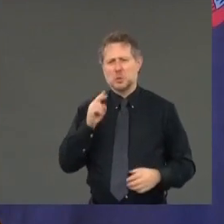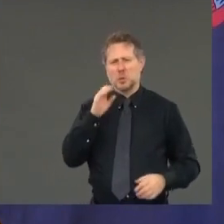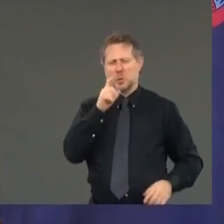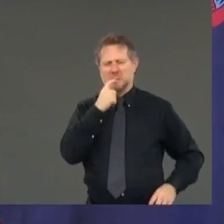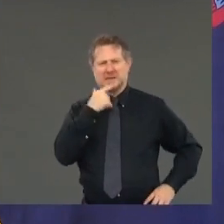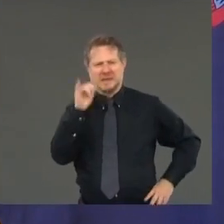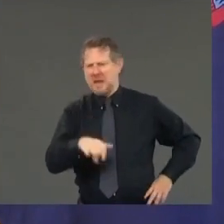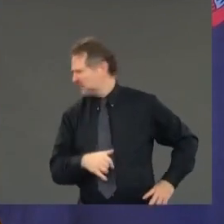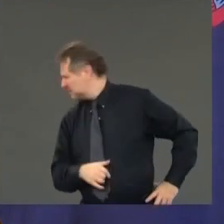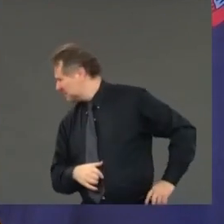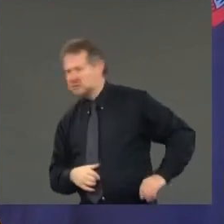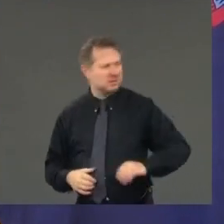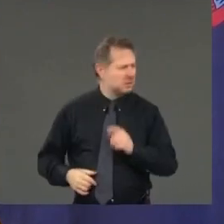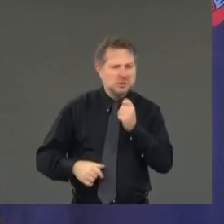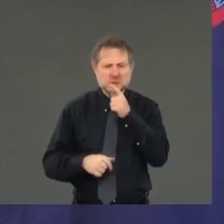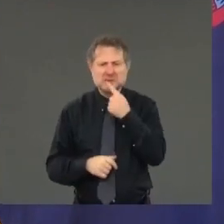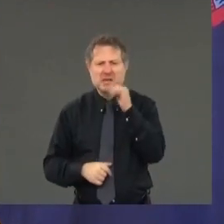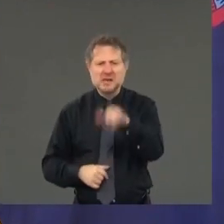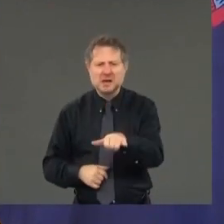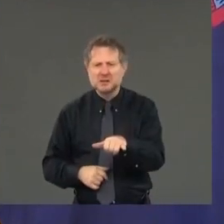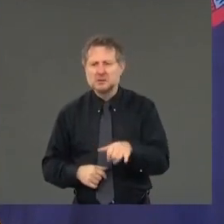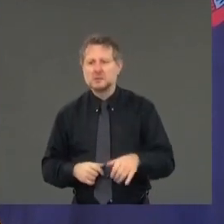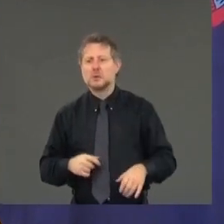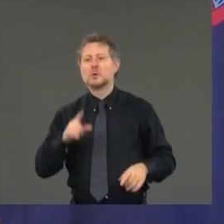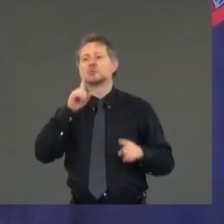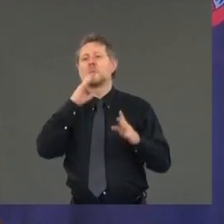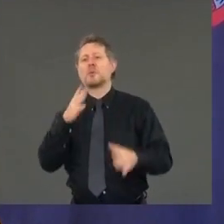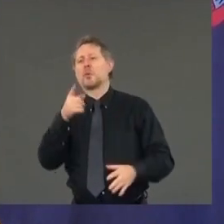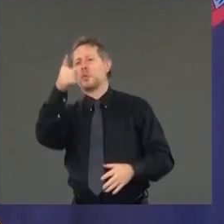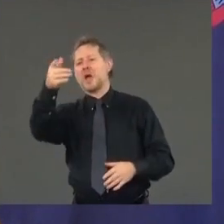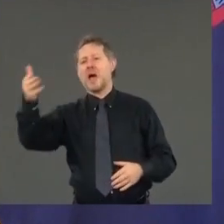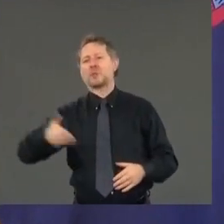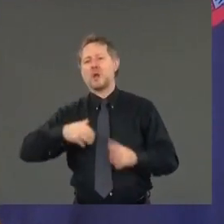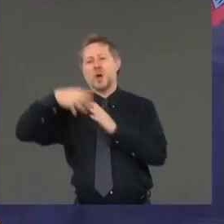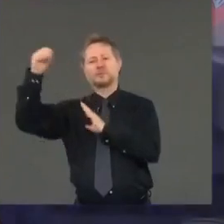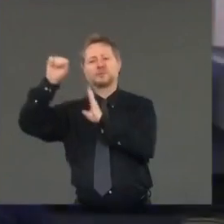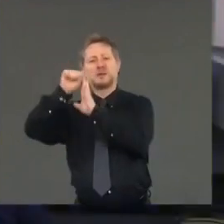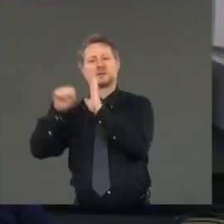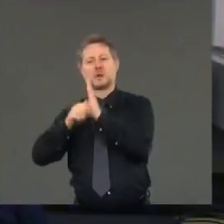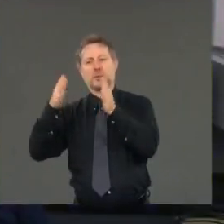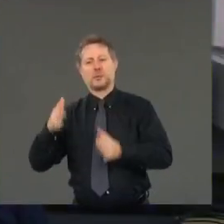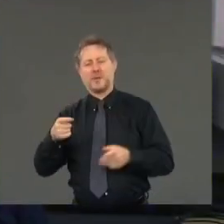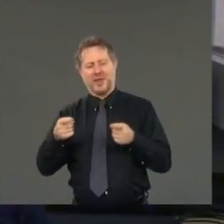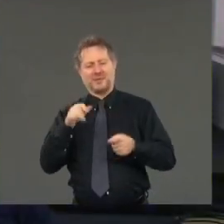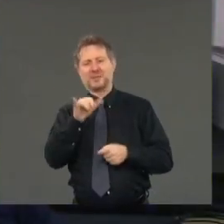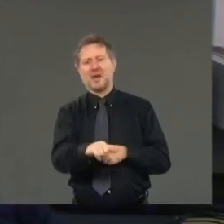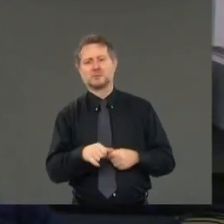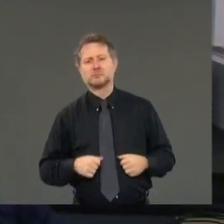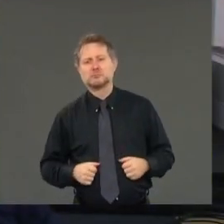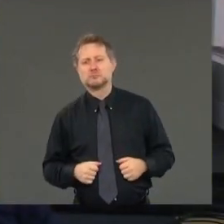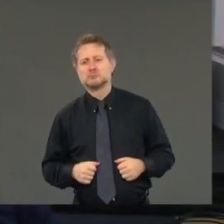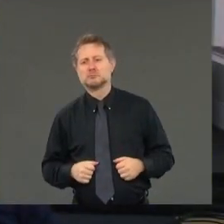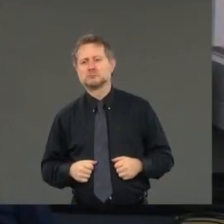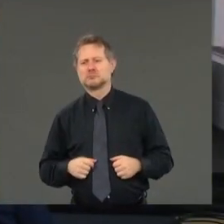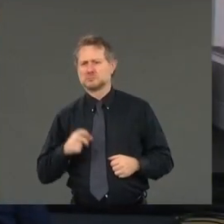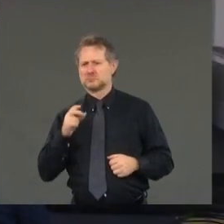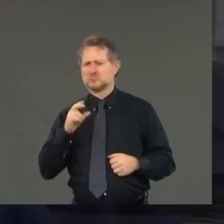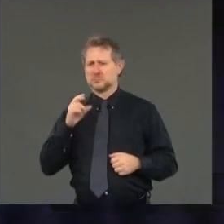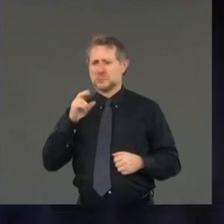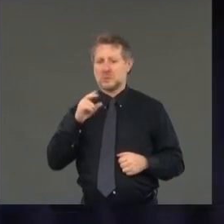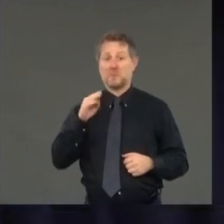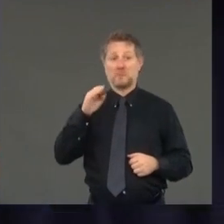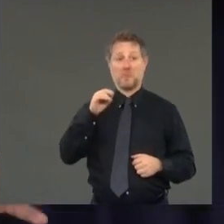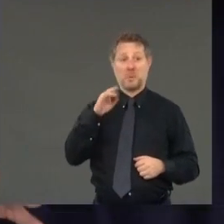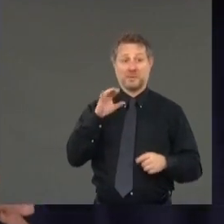Hire out-of-state workers to handle unemployment claims. So let's look at what we did. We went from